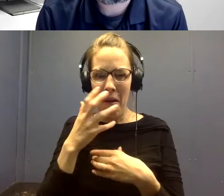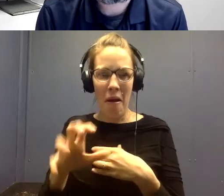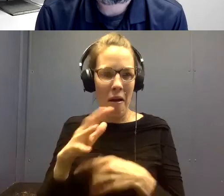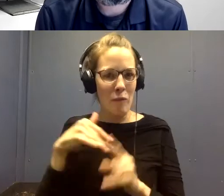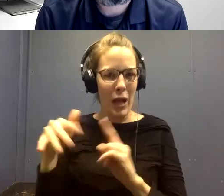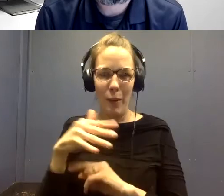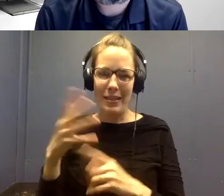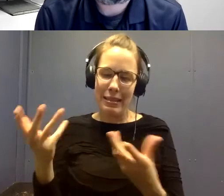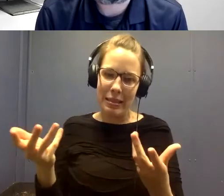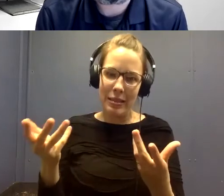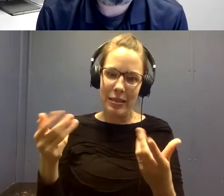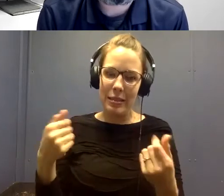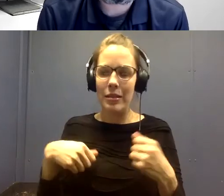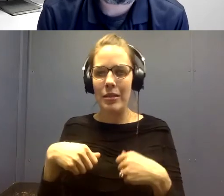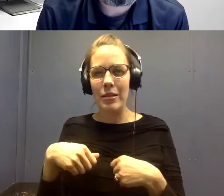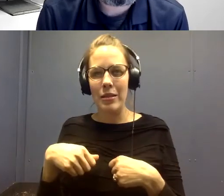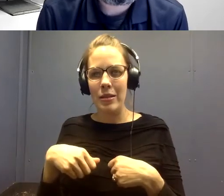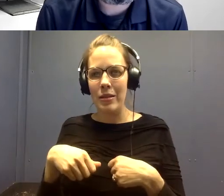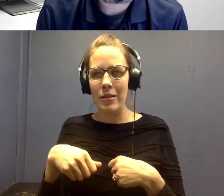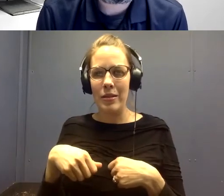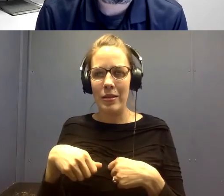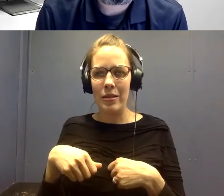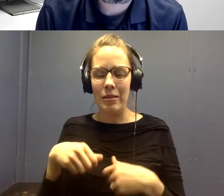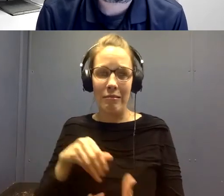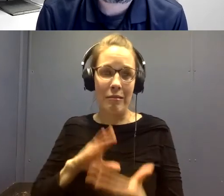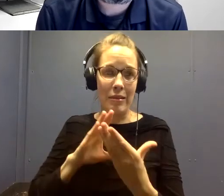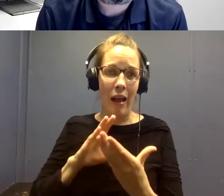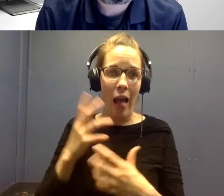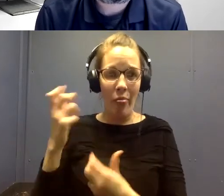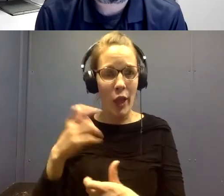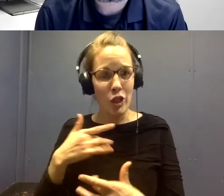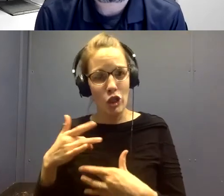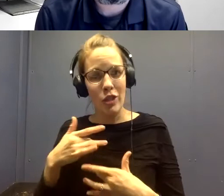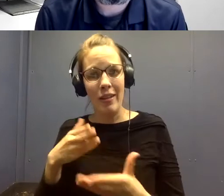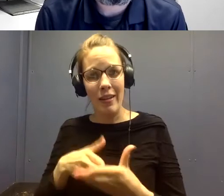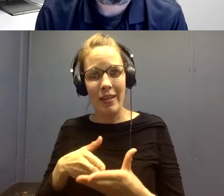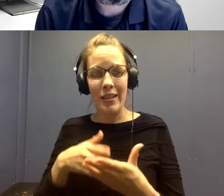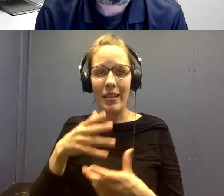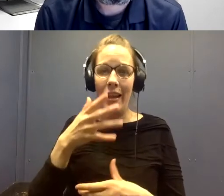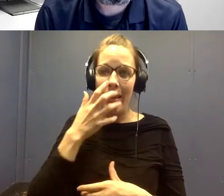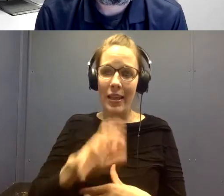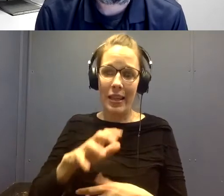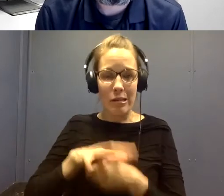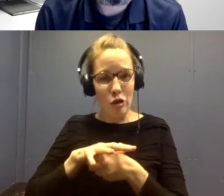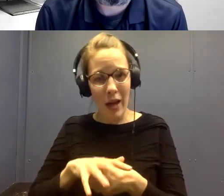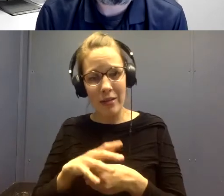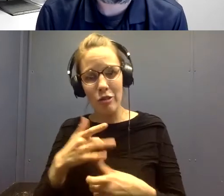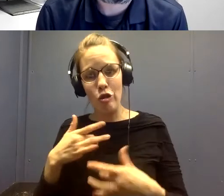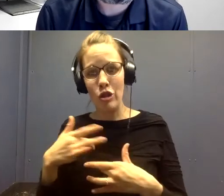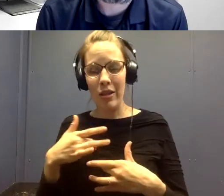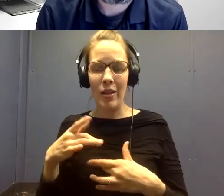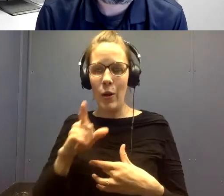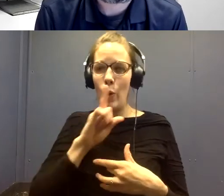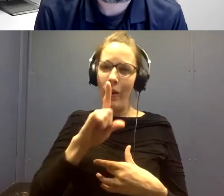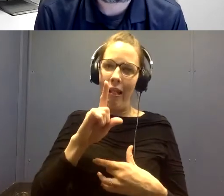environment, you're coming up against a health concern, against a heat stress concern, which is real